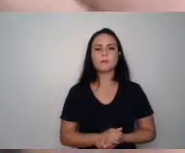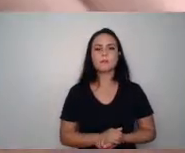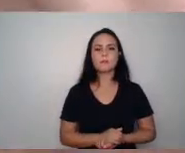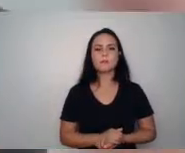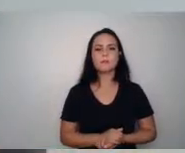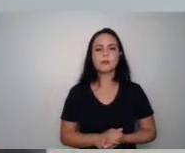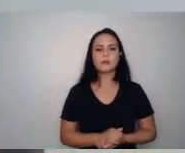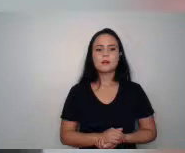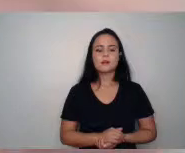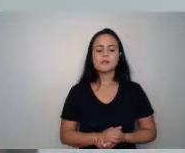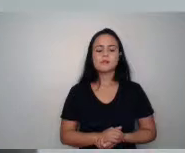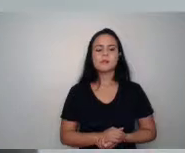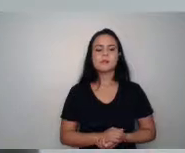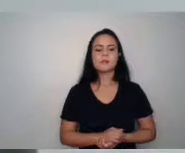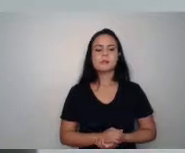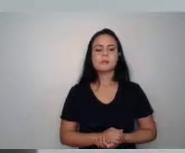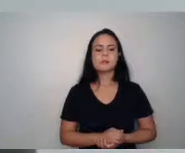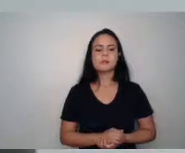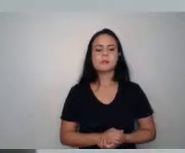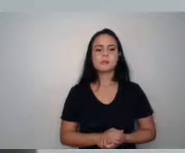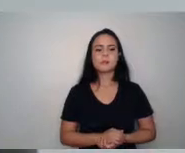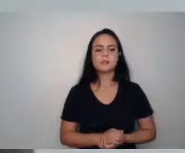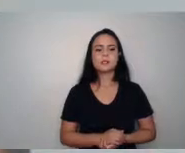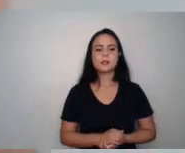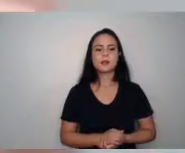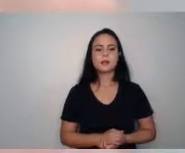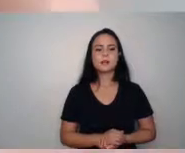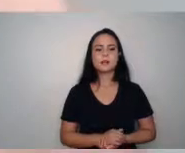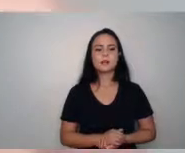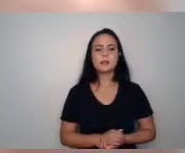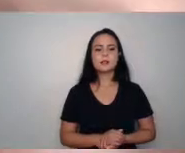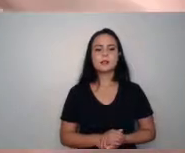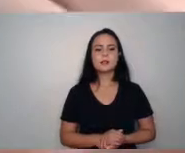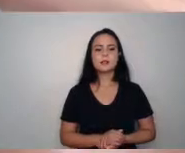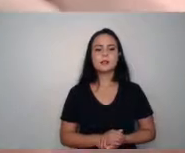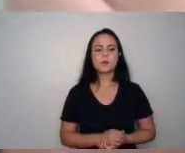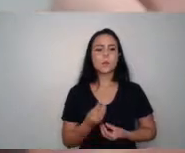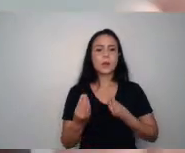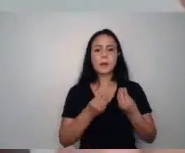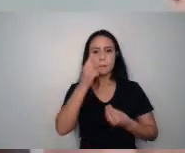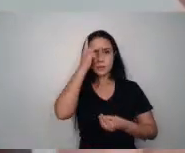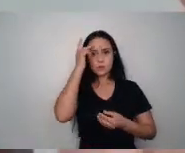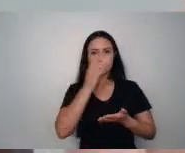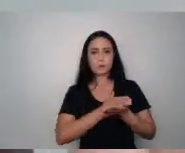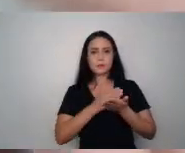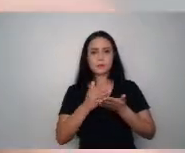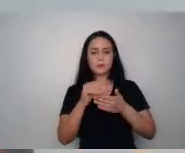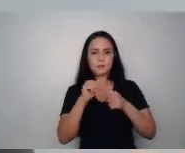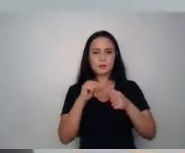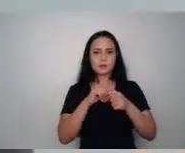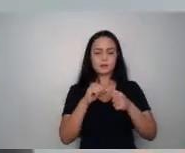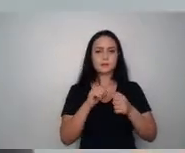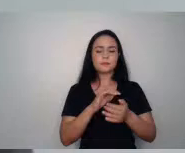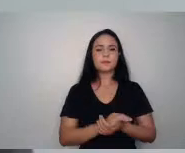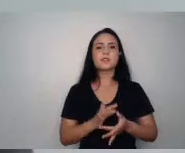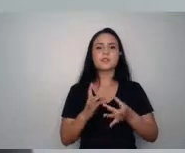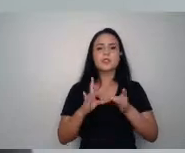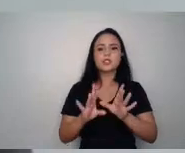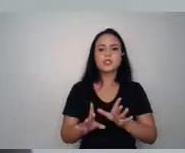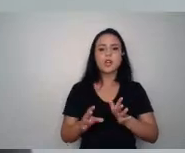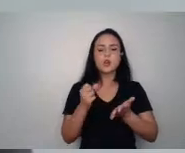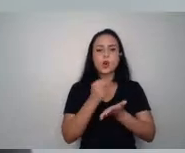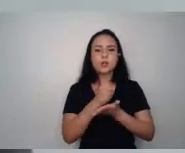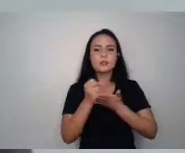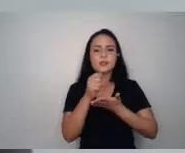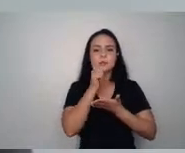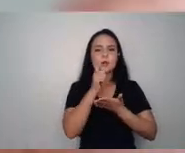about. When I talk about maternity leave was a big advance for women in Brazil. But what started